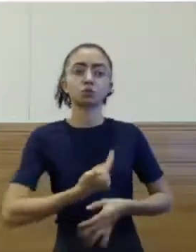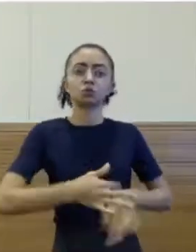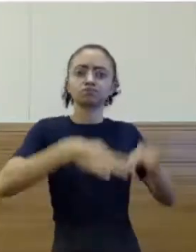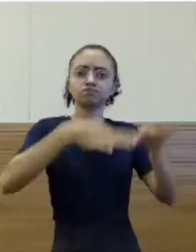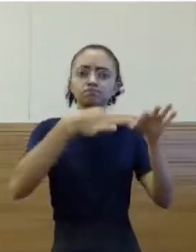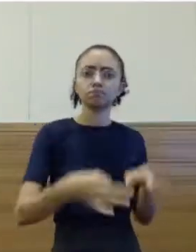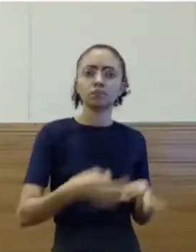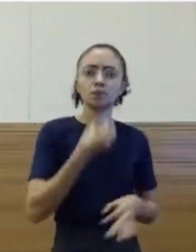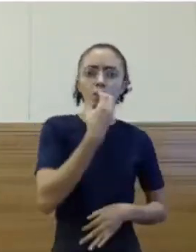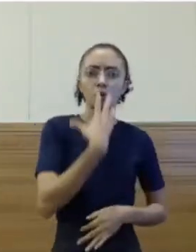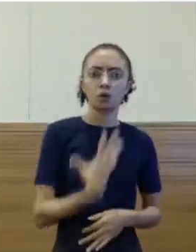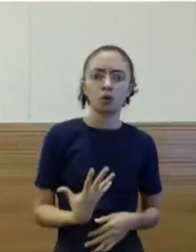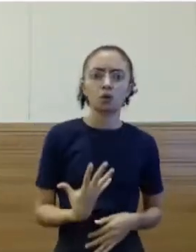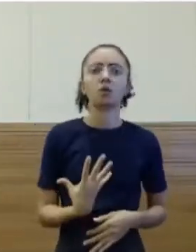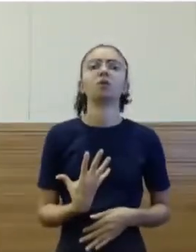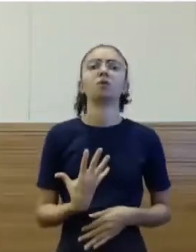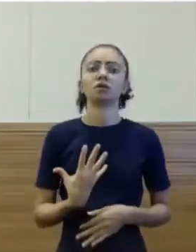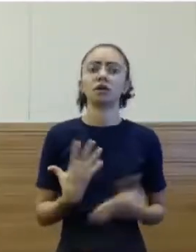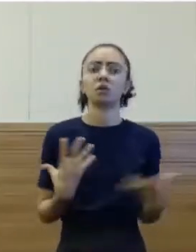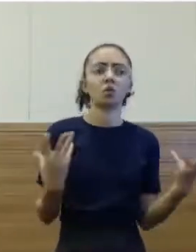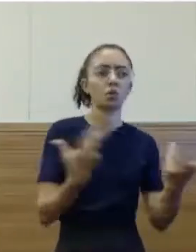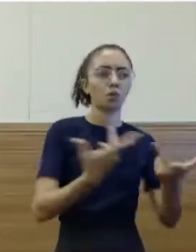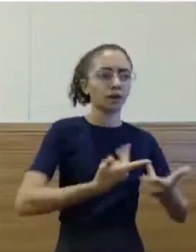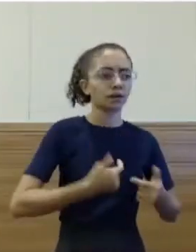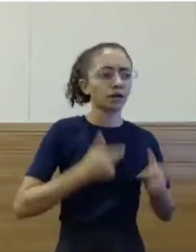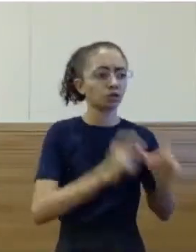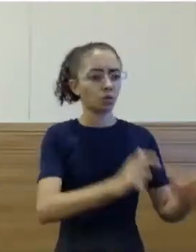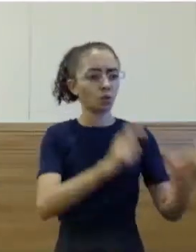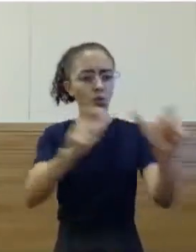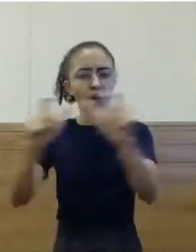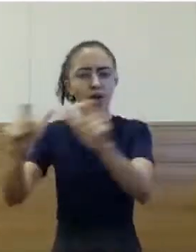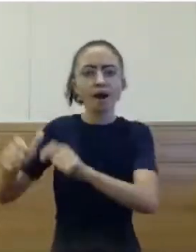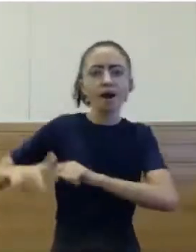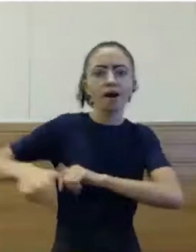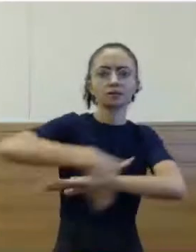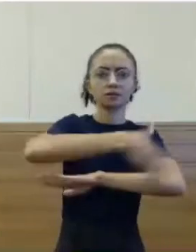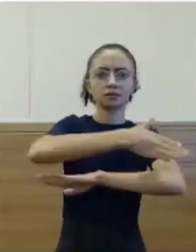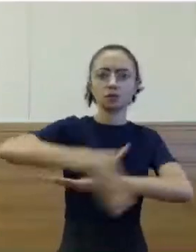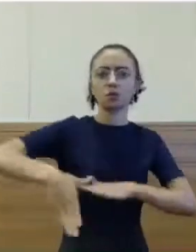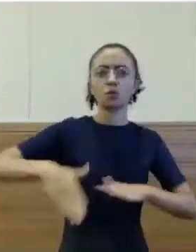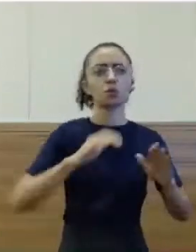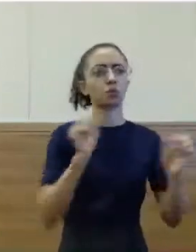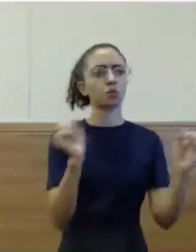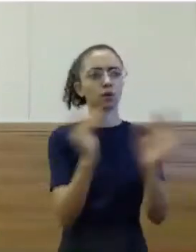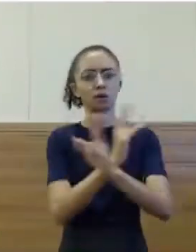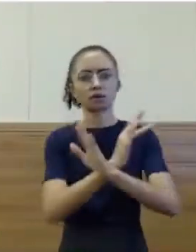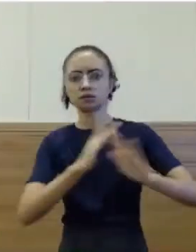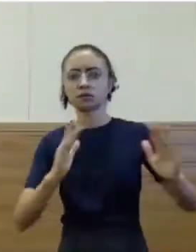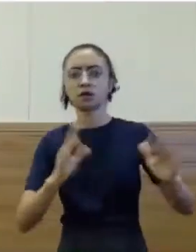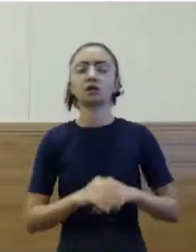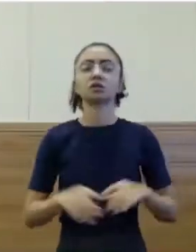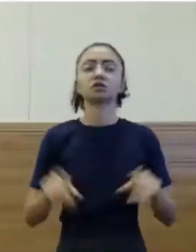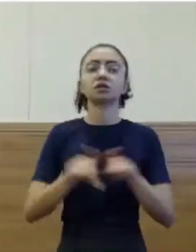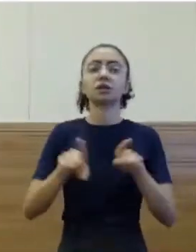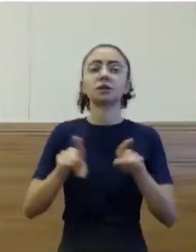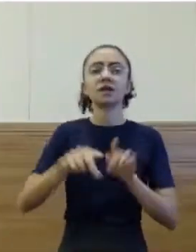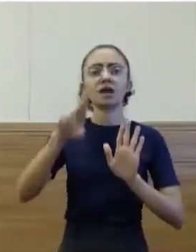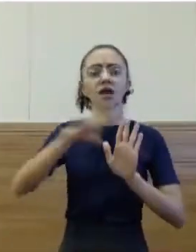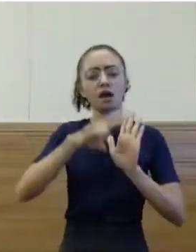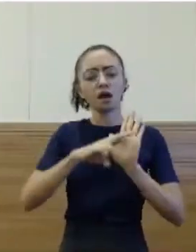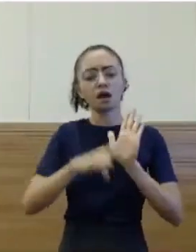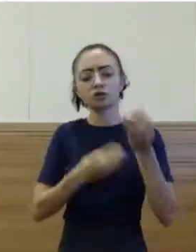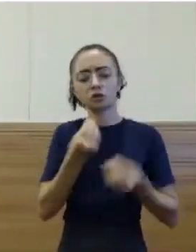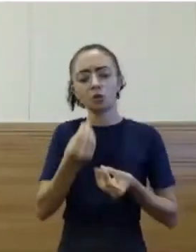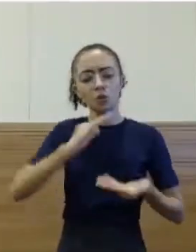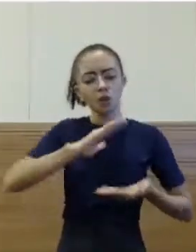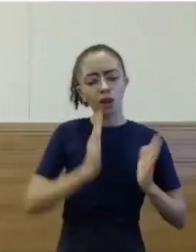supply at fairer prices and good quality in all the neighborhoods. But all of this regulatory about